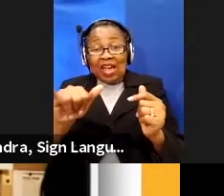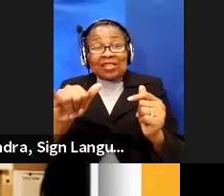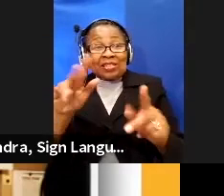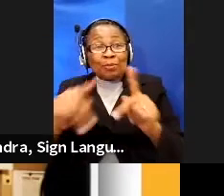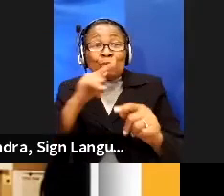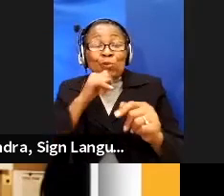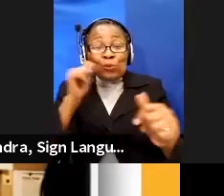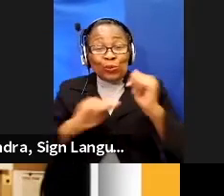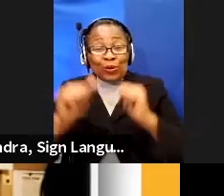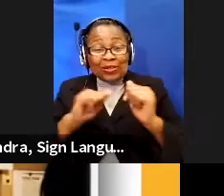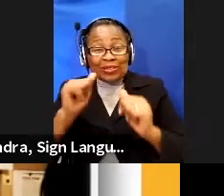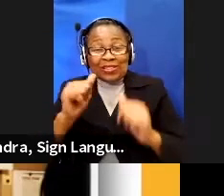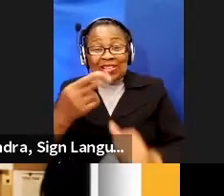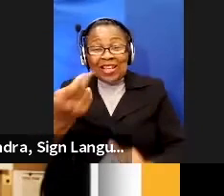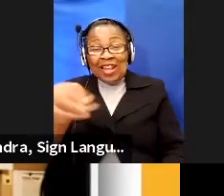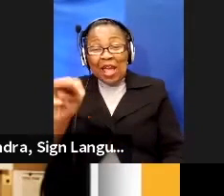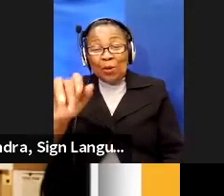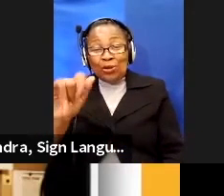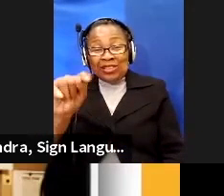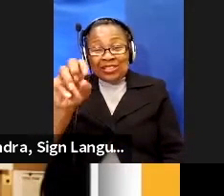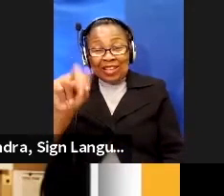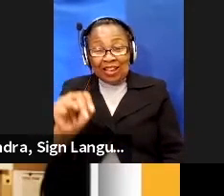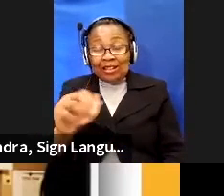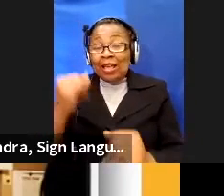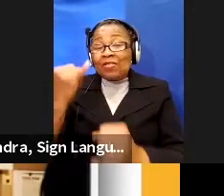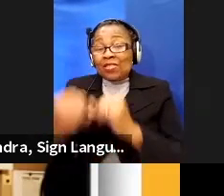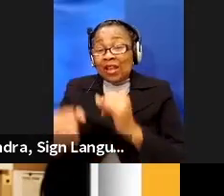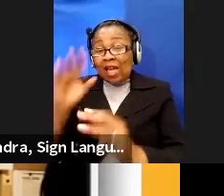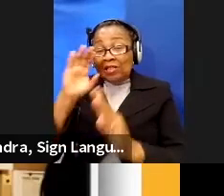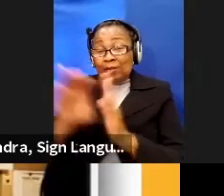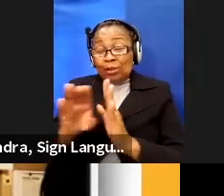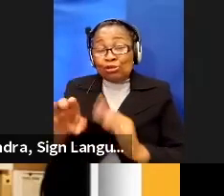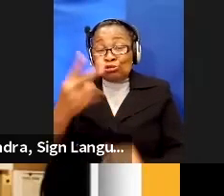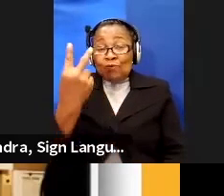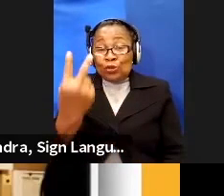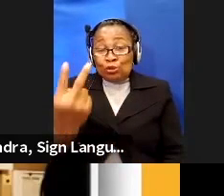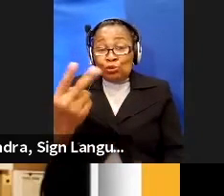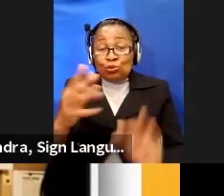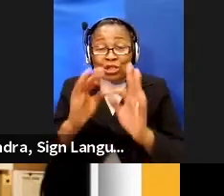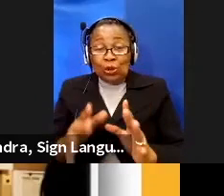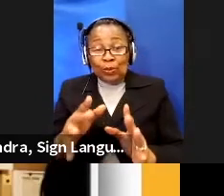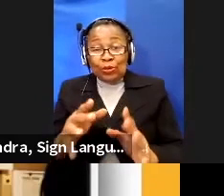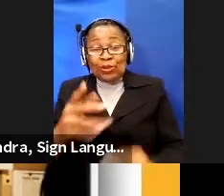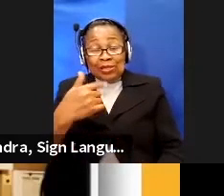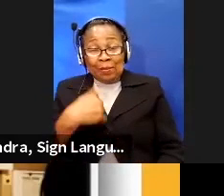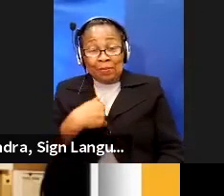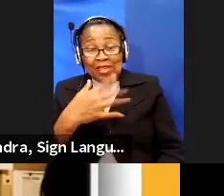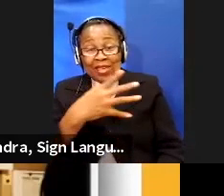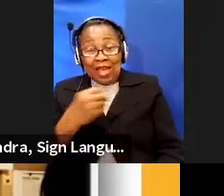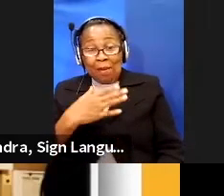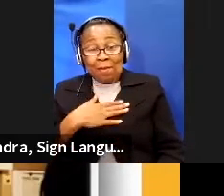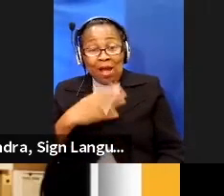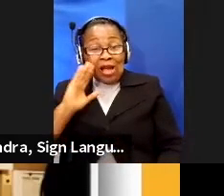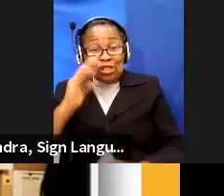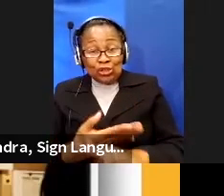the selfies. The last picture is a picture of two interpreters, me and my daughter.